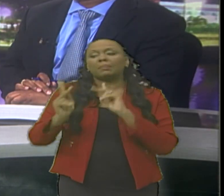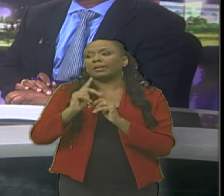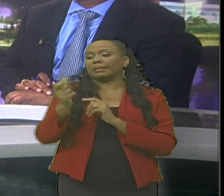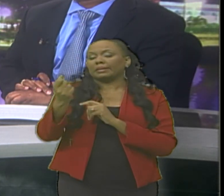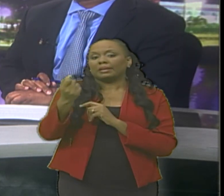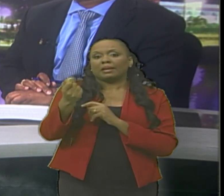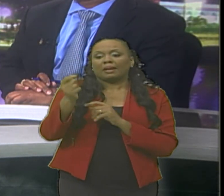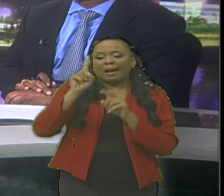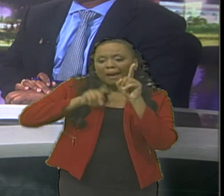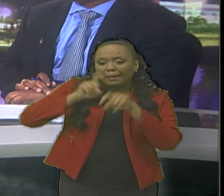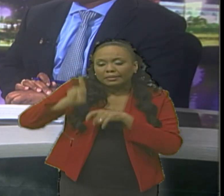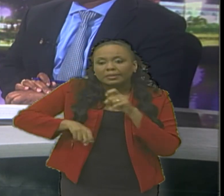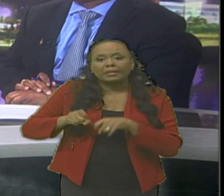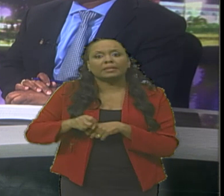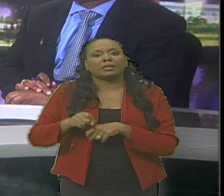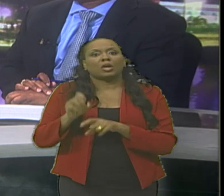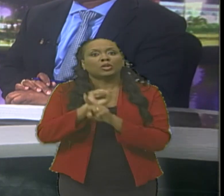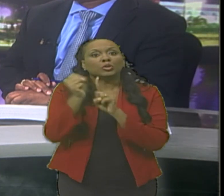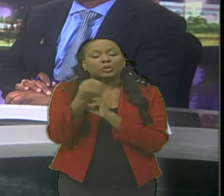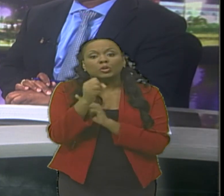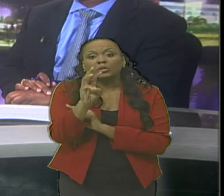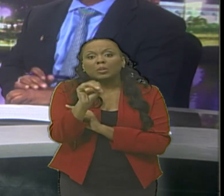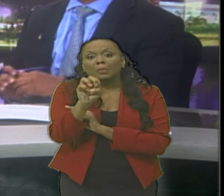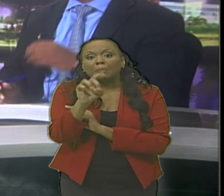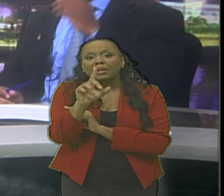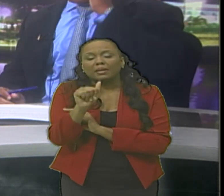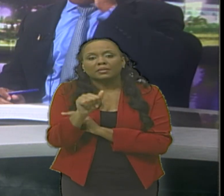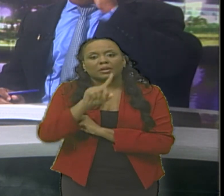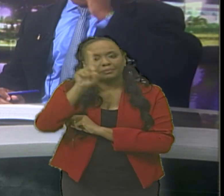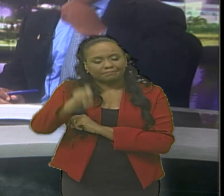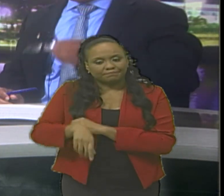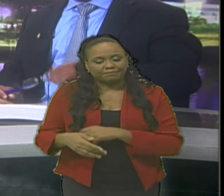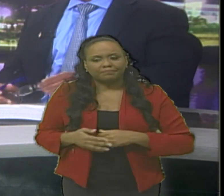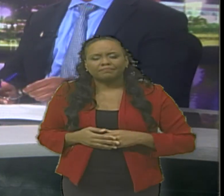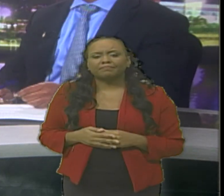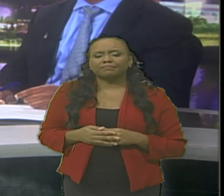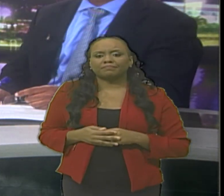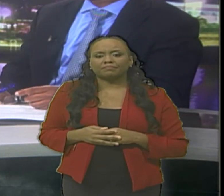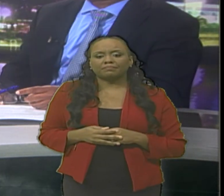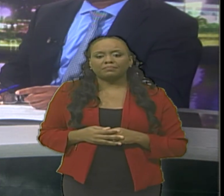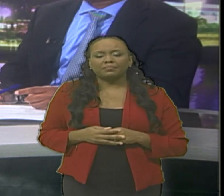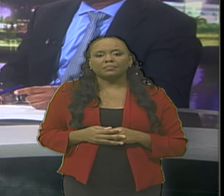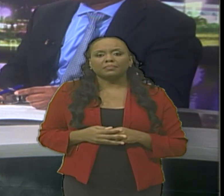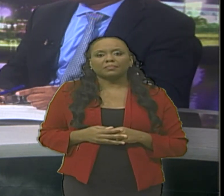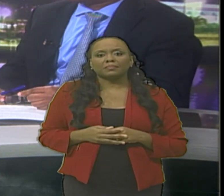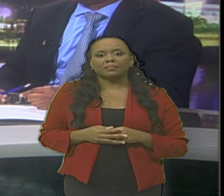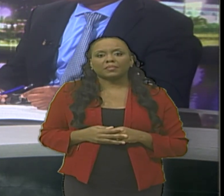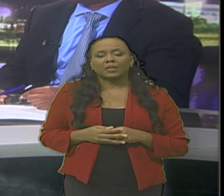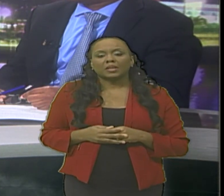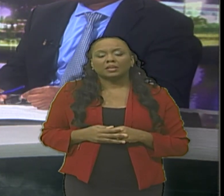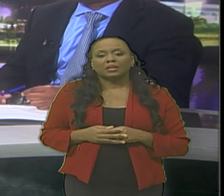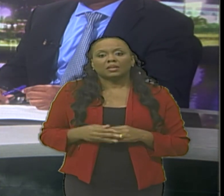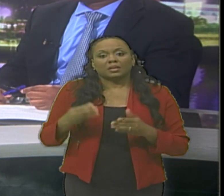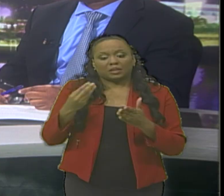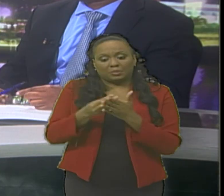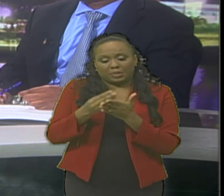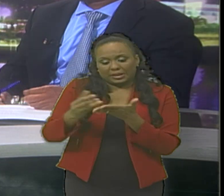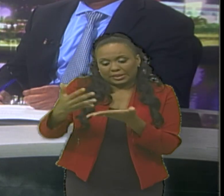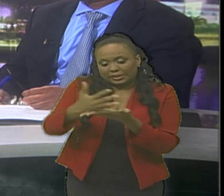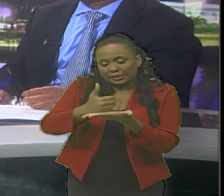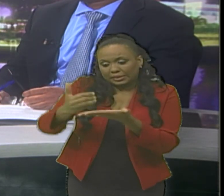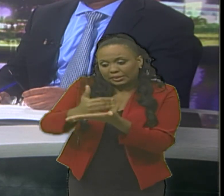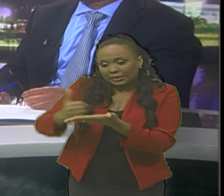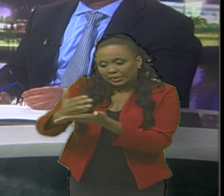hearing them out on the street. This is one of the spicy ones. Was an increase in public sector salaries and pensions, as well